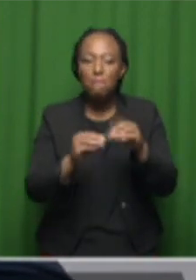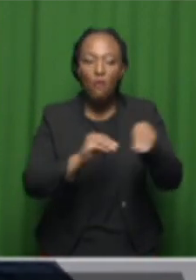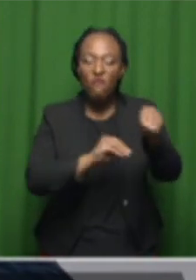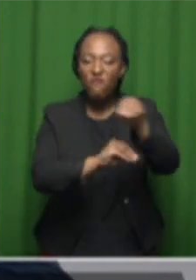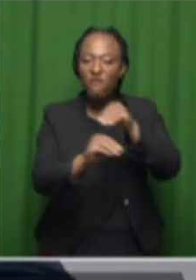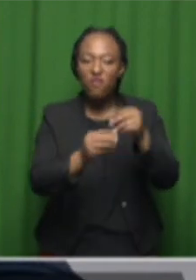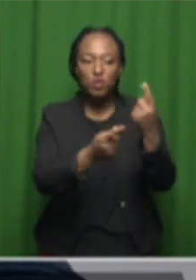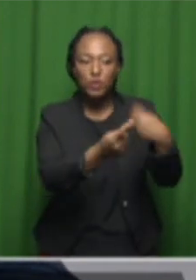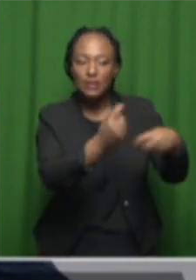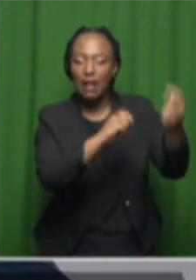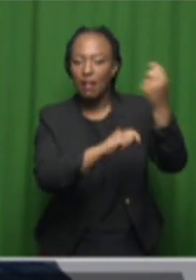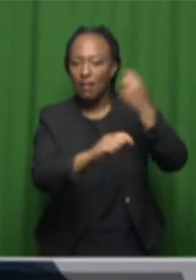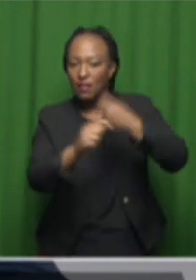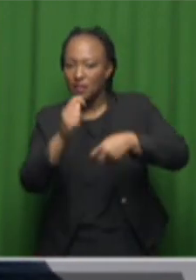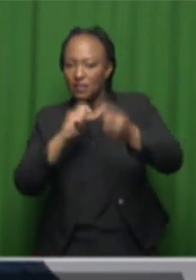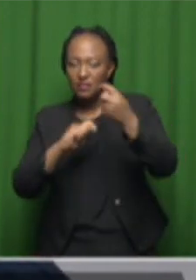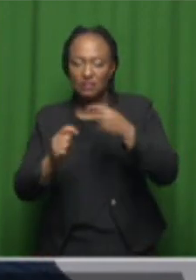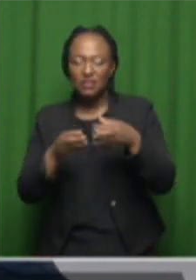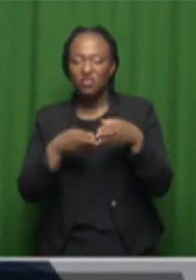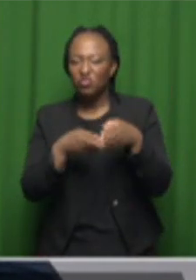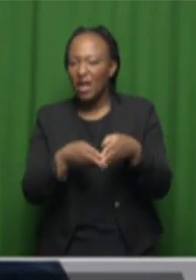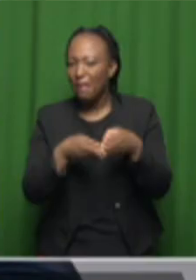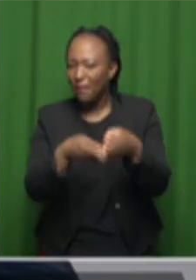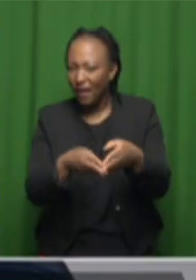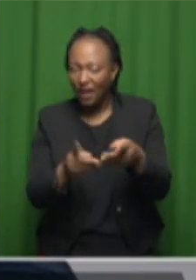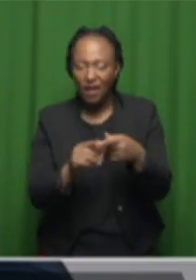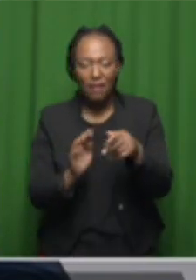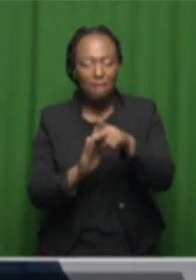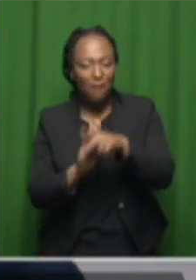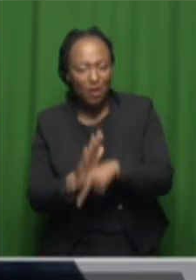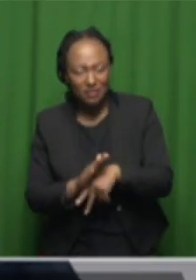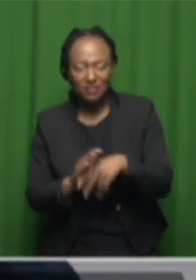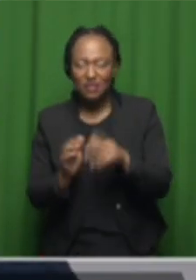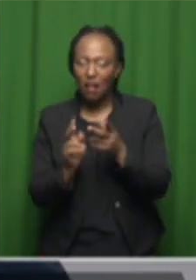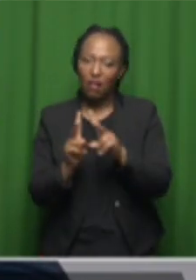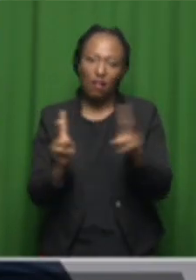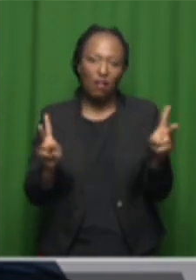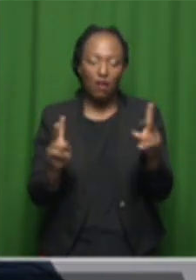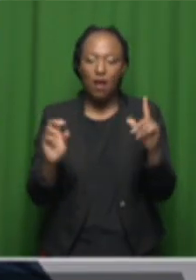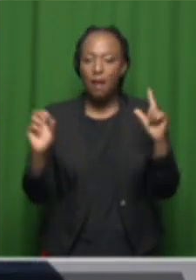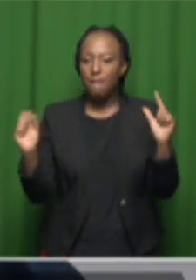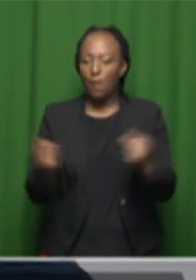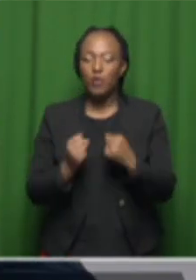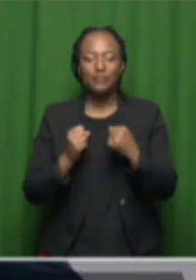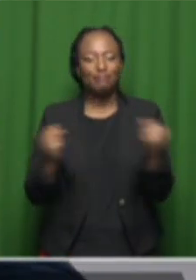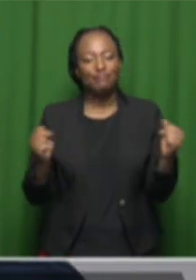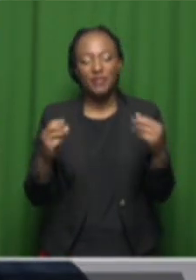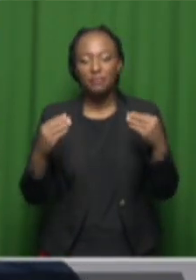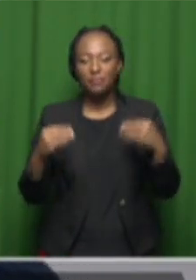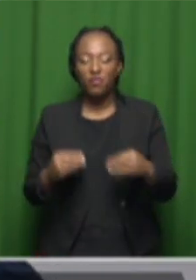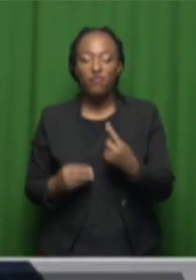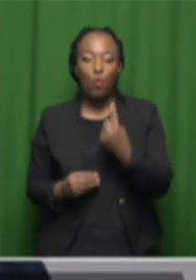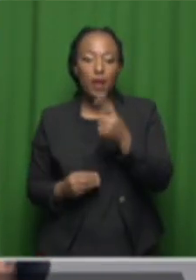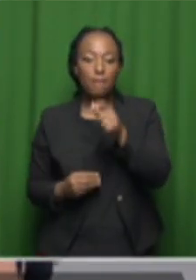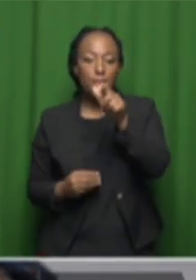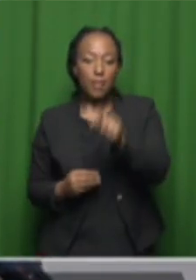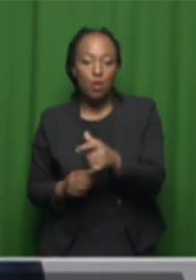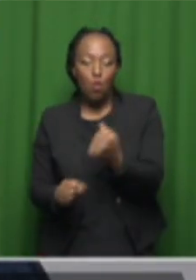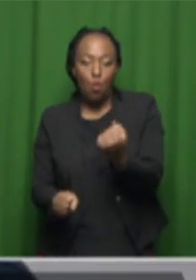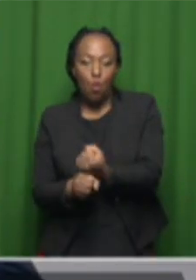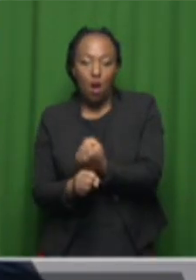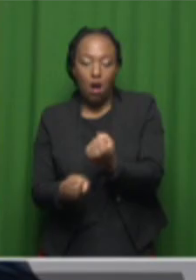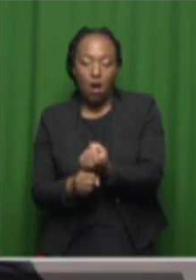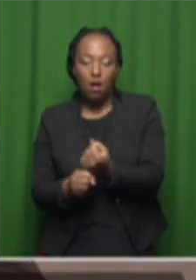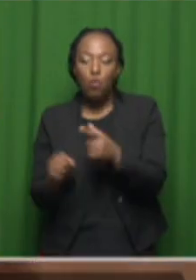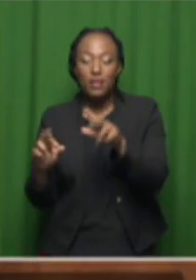impossible. From shipping, from codes, from policies, it's near impossible for a business that has one person often working in the back room